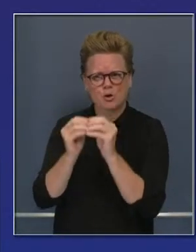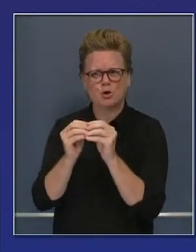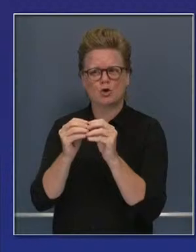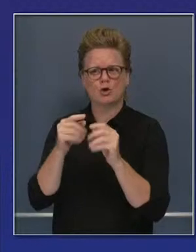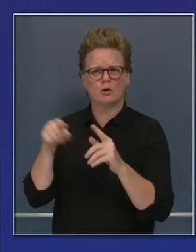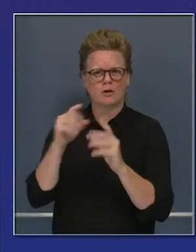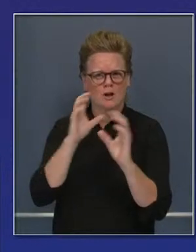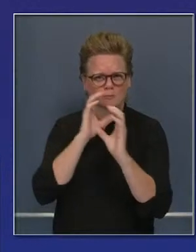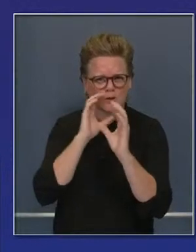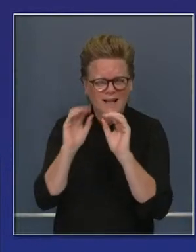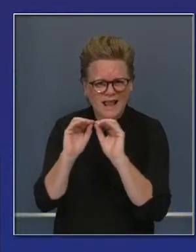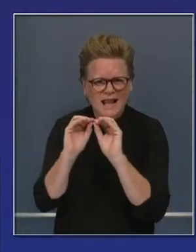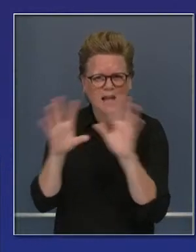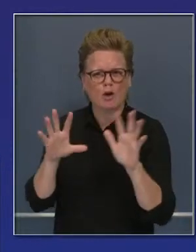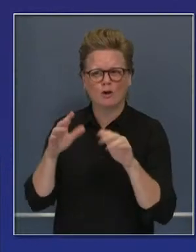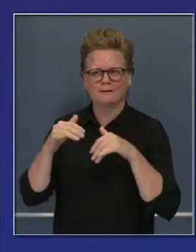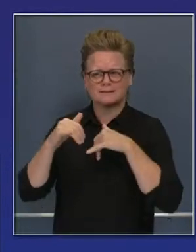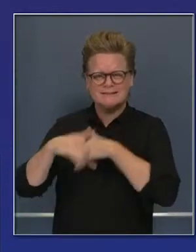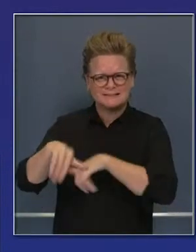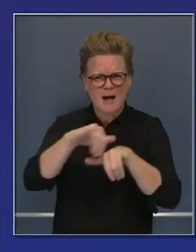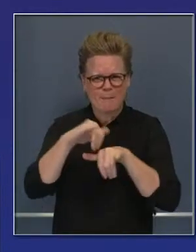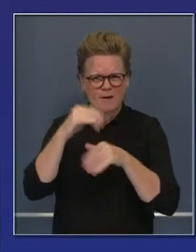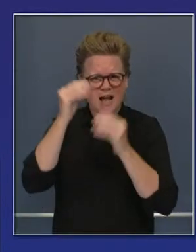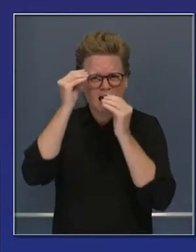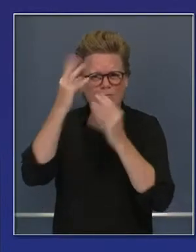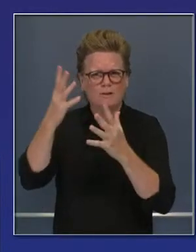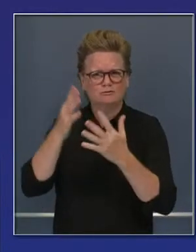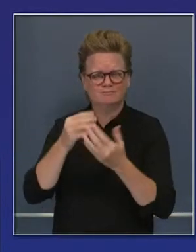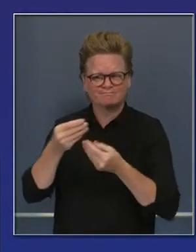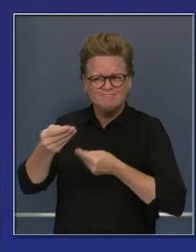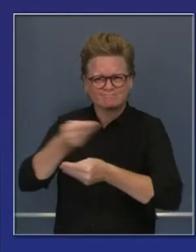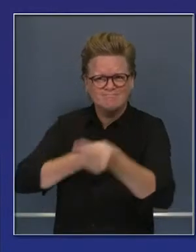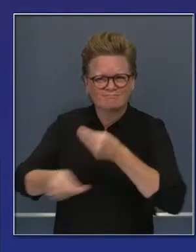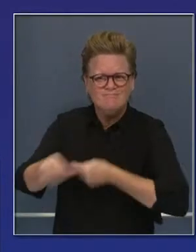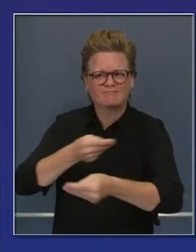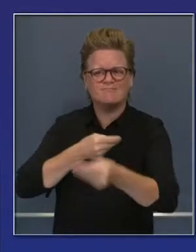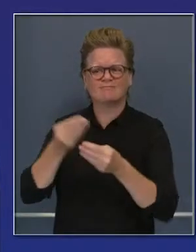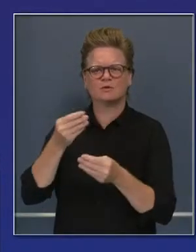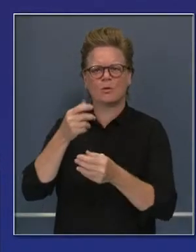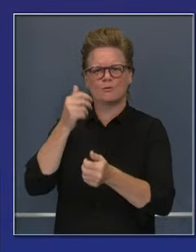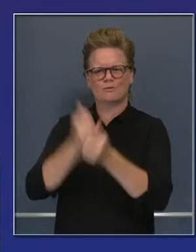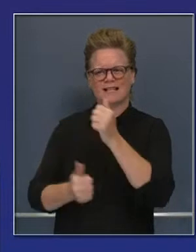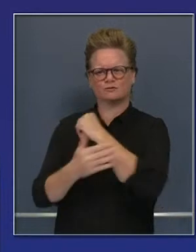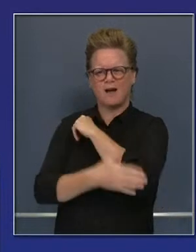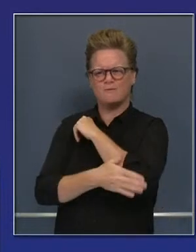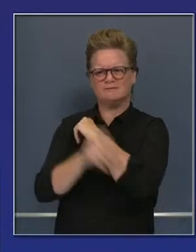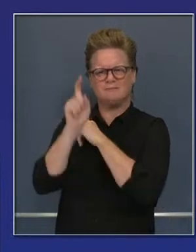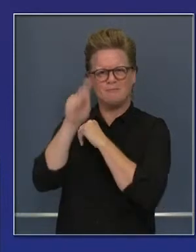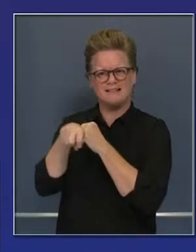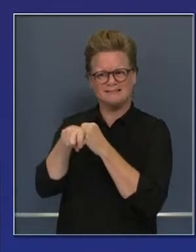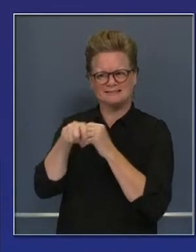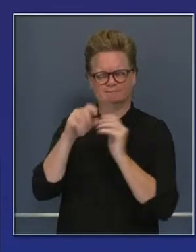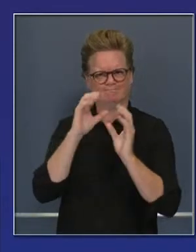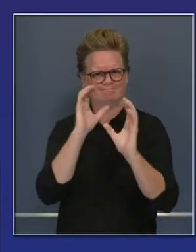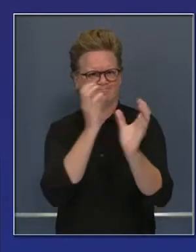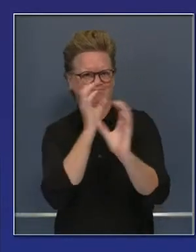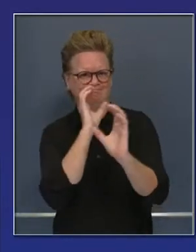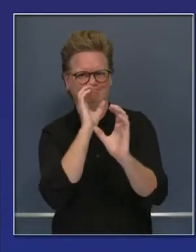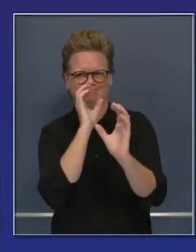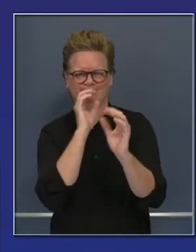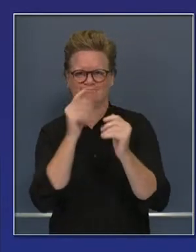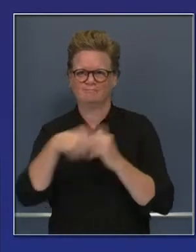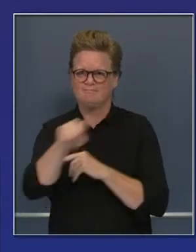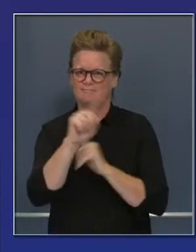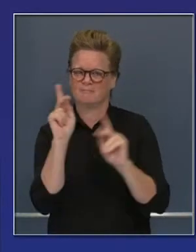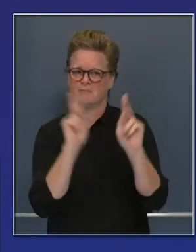it clearly and concisely so all citizens are aware of where their county is and the state as a whole. Before I turn it back